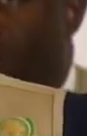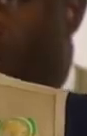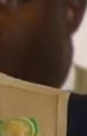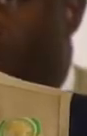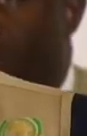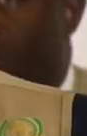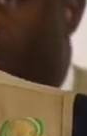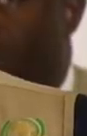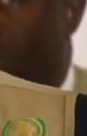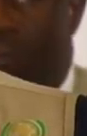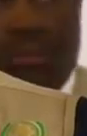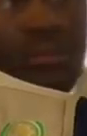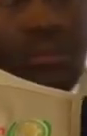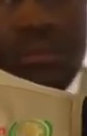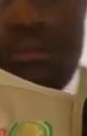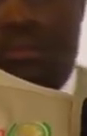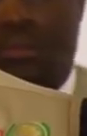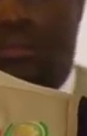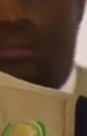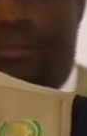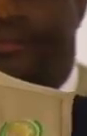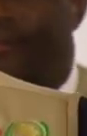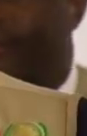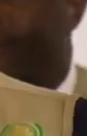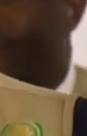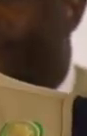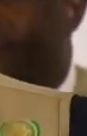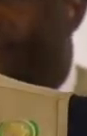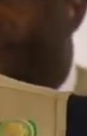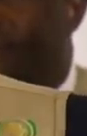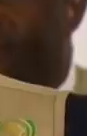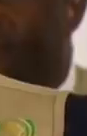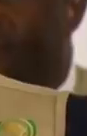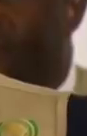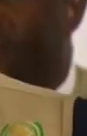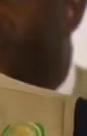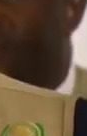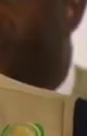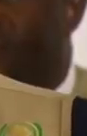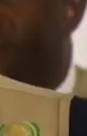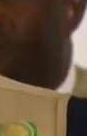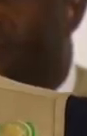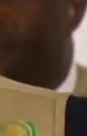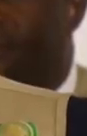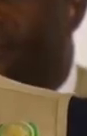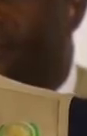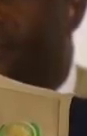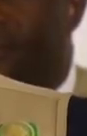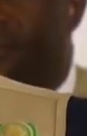there is no hacking, because that is the other aspect of it. If there is no hacking,